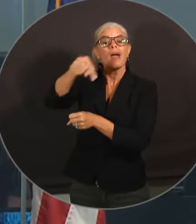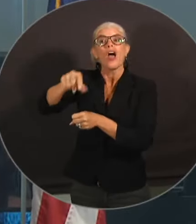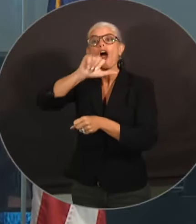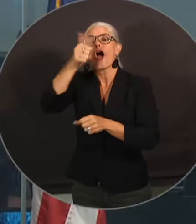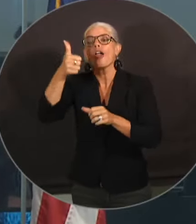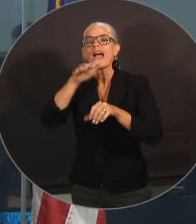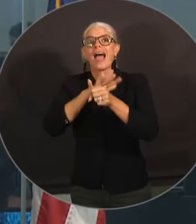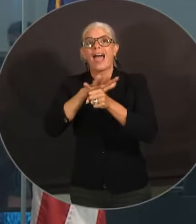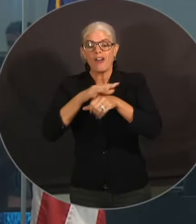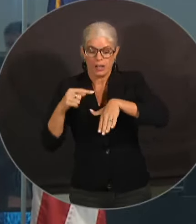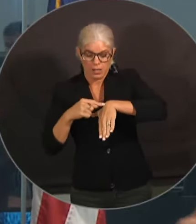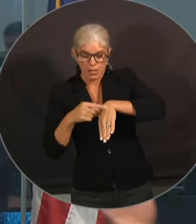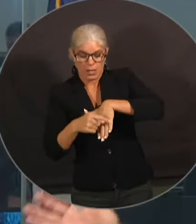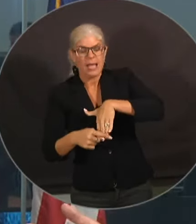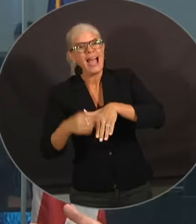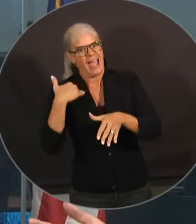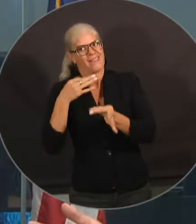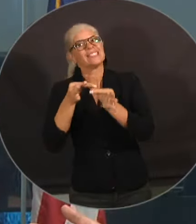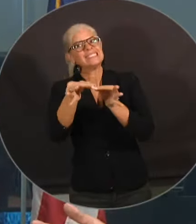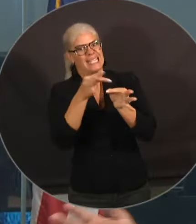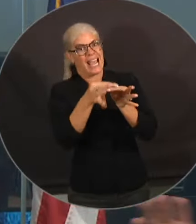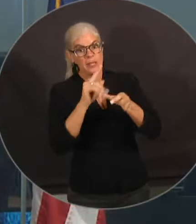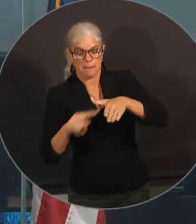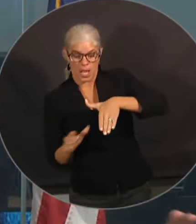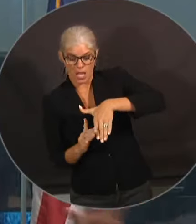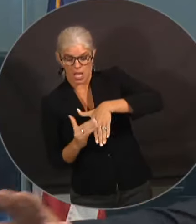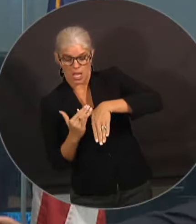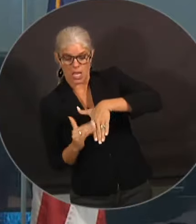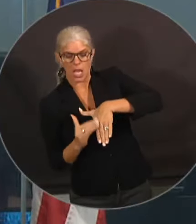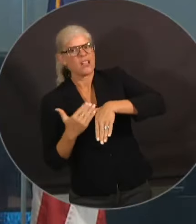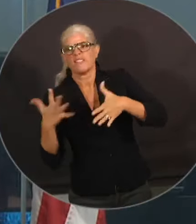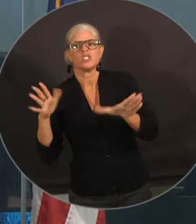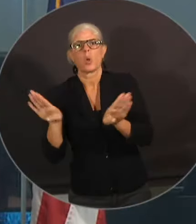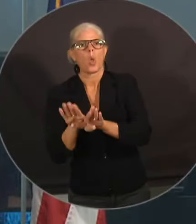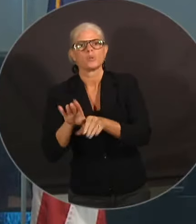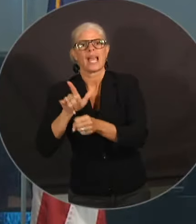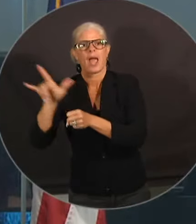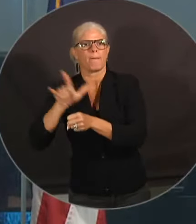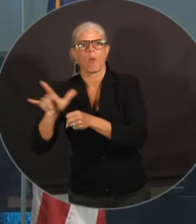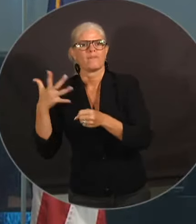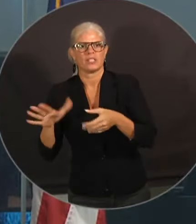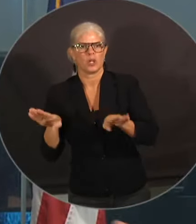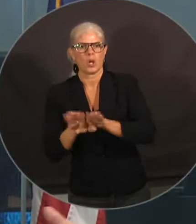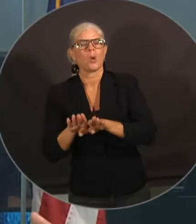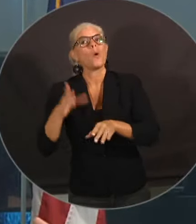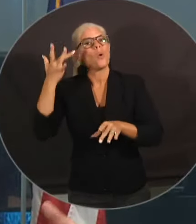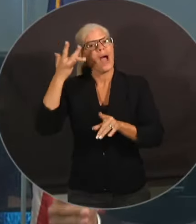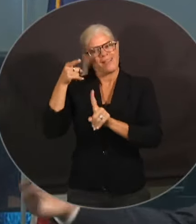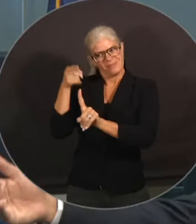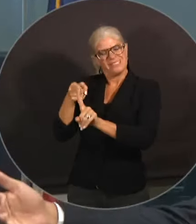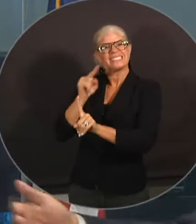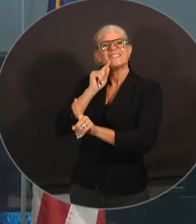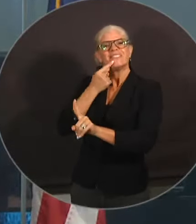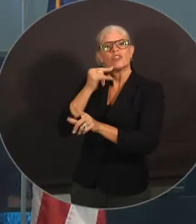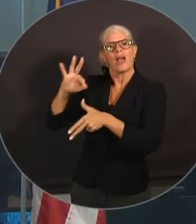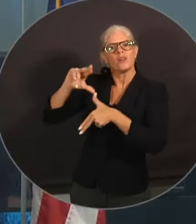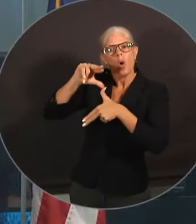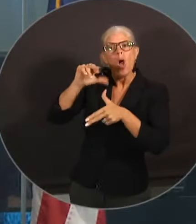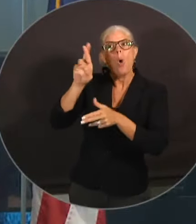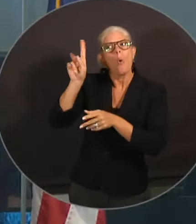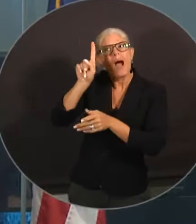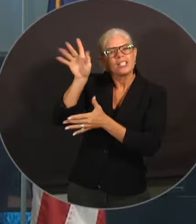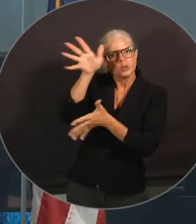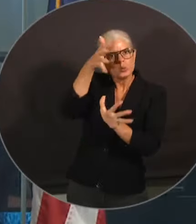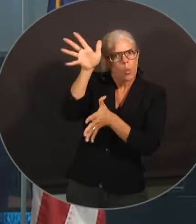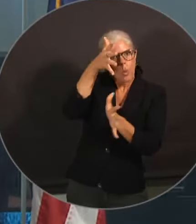specific flight updates, but given the magnitude of the storm, how far out some of the winds are going, and again, it's not going to be a Category 4 wind